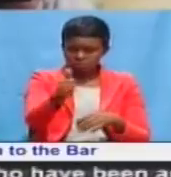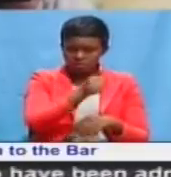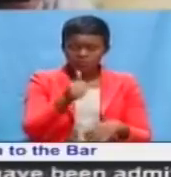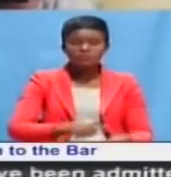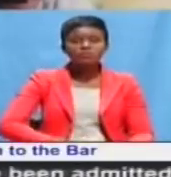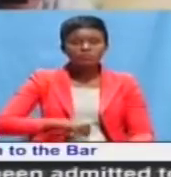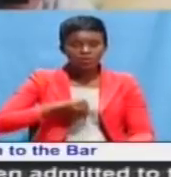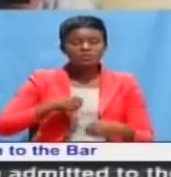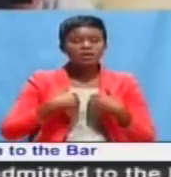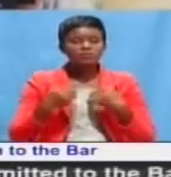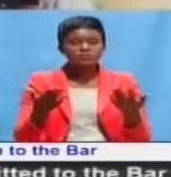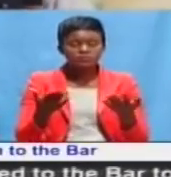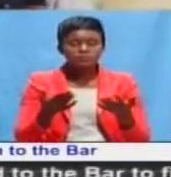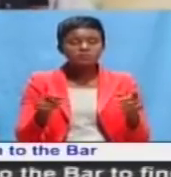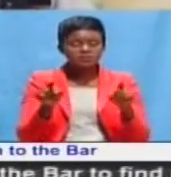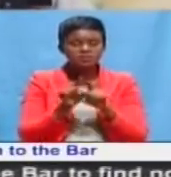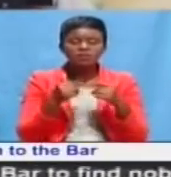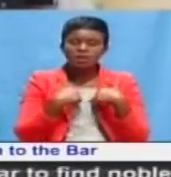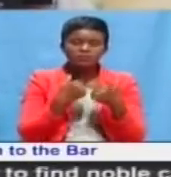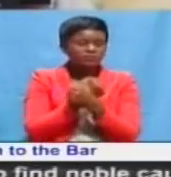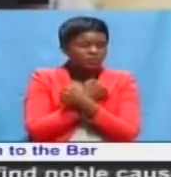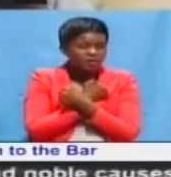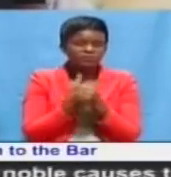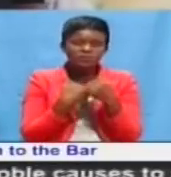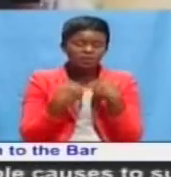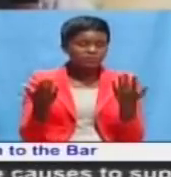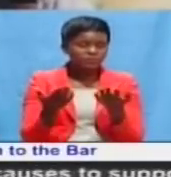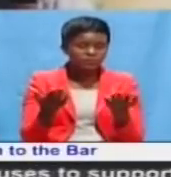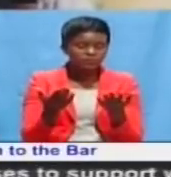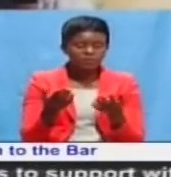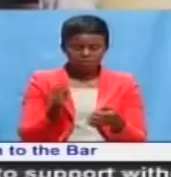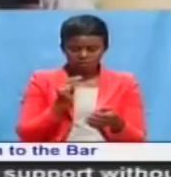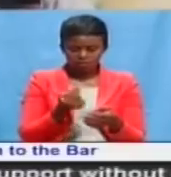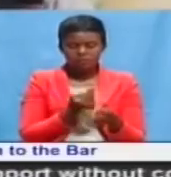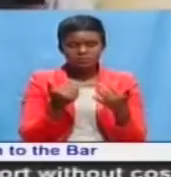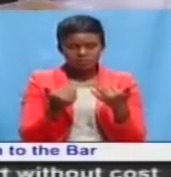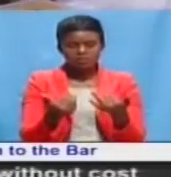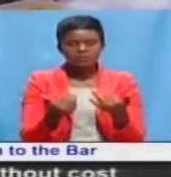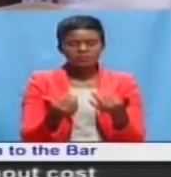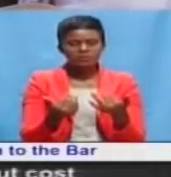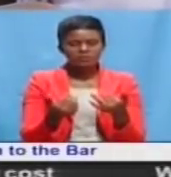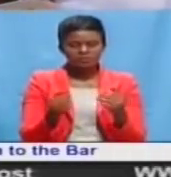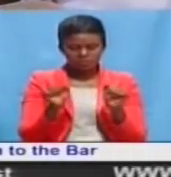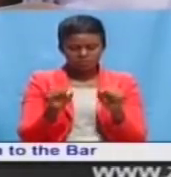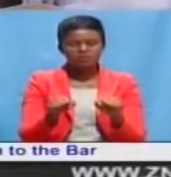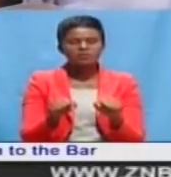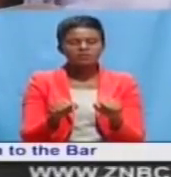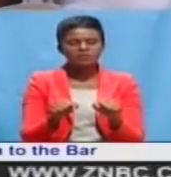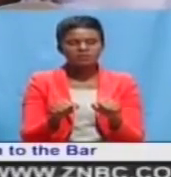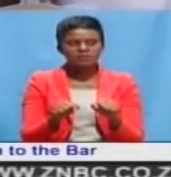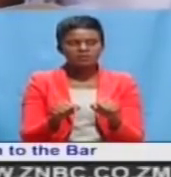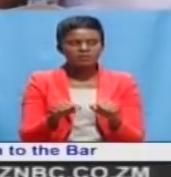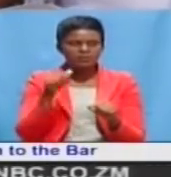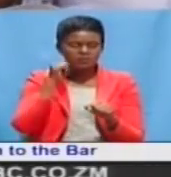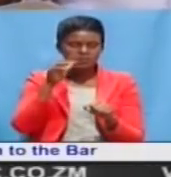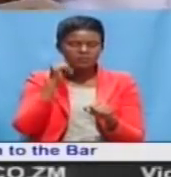midwives and we don't have the compassion that it takes for us to be nurses and midwives, ladies